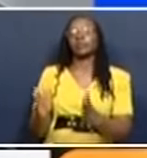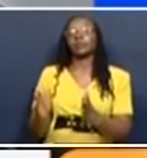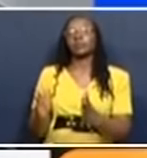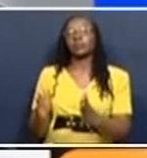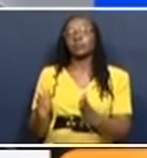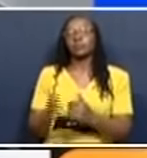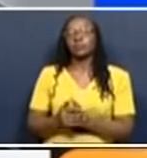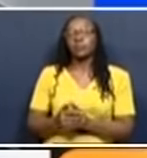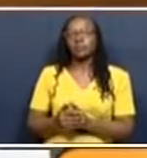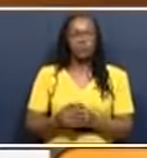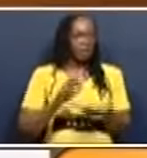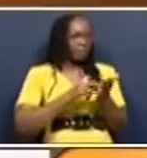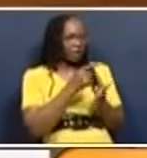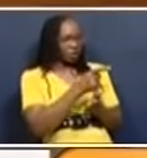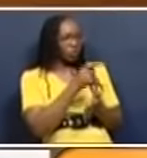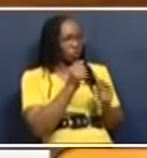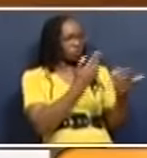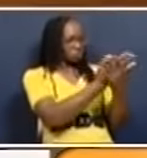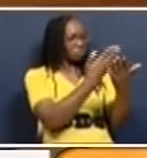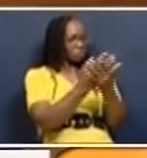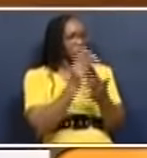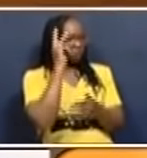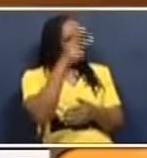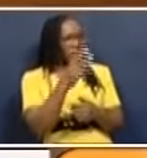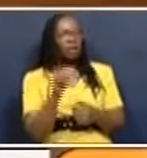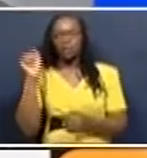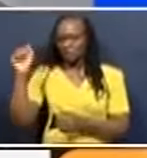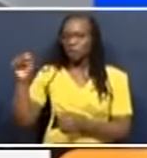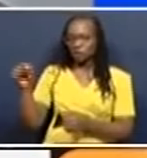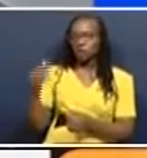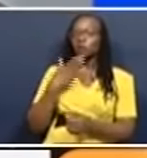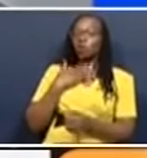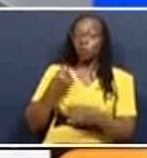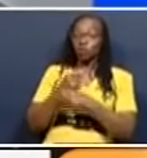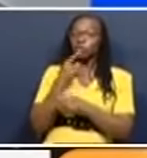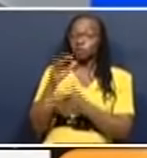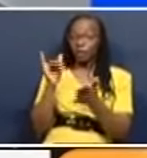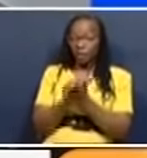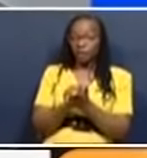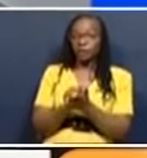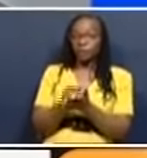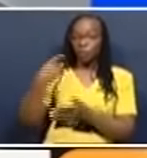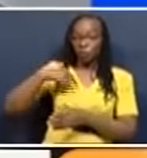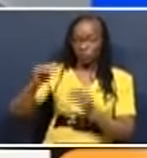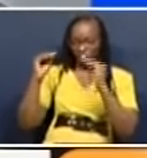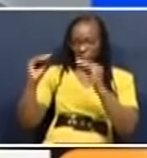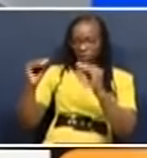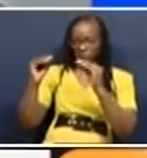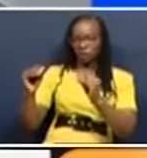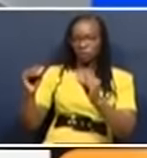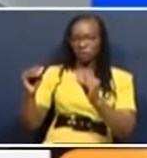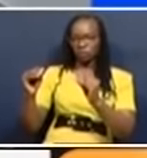aside. So we expect such convictions in your tenure? We want to do that. We want to ensure that we teach that in